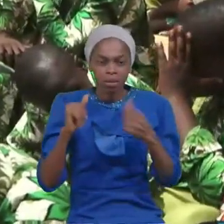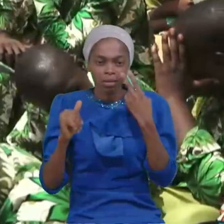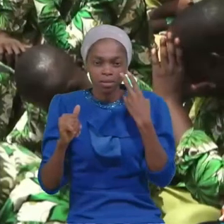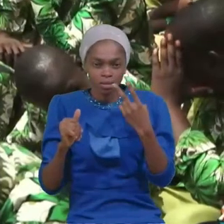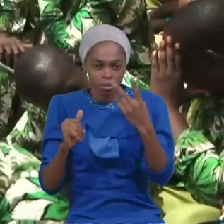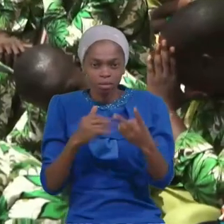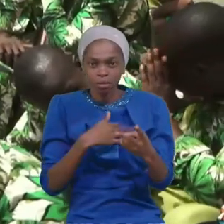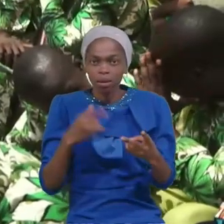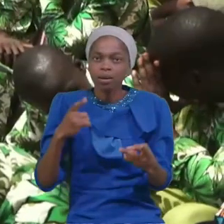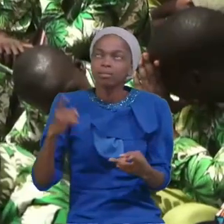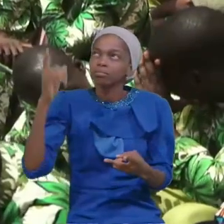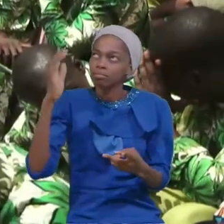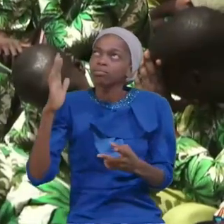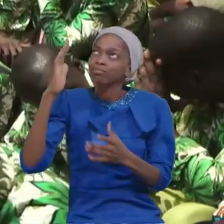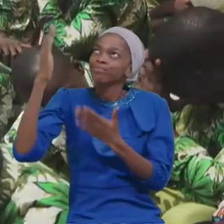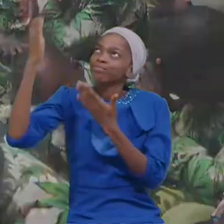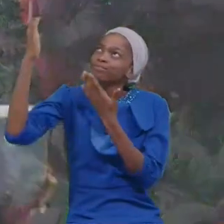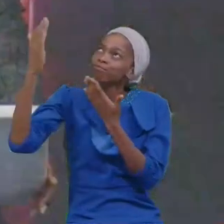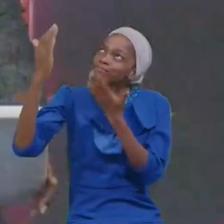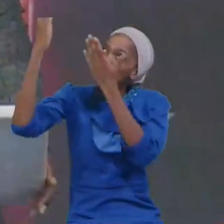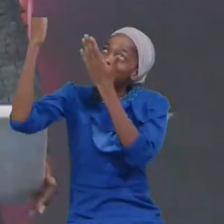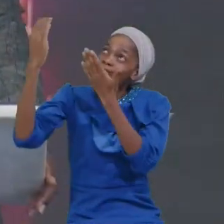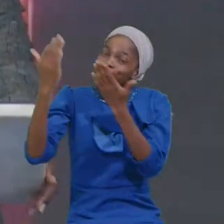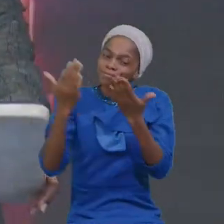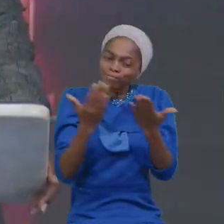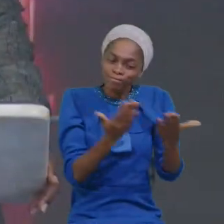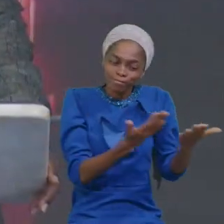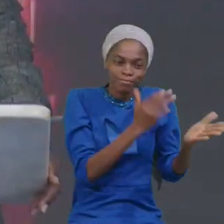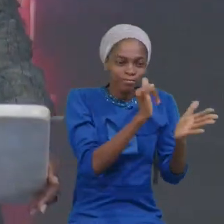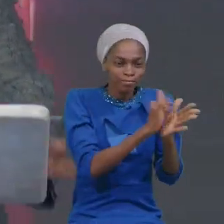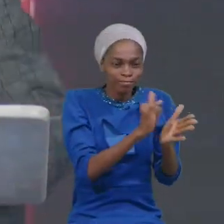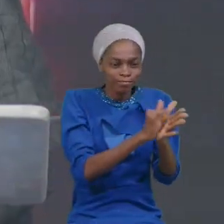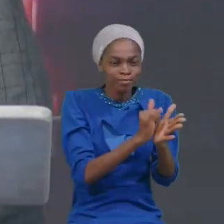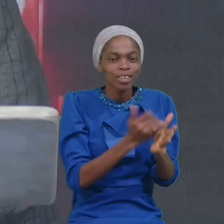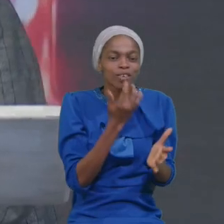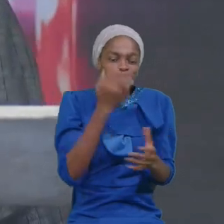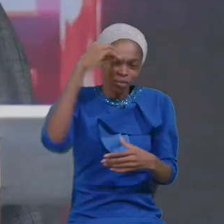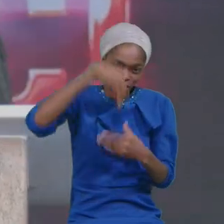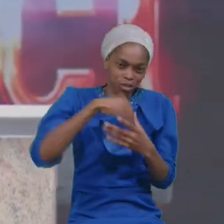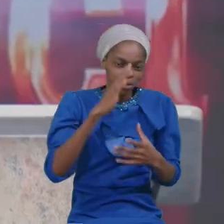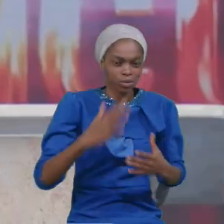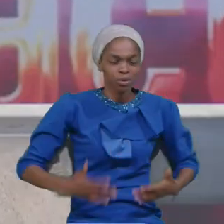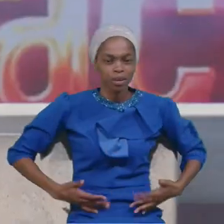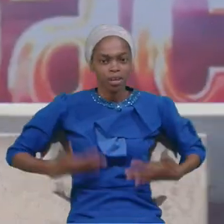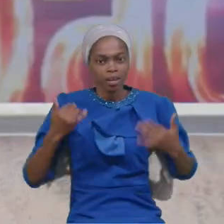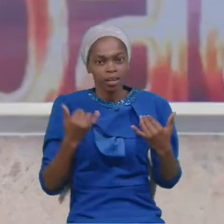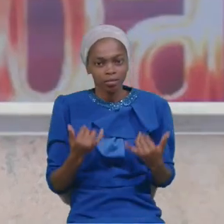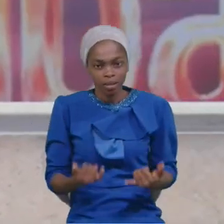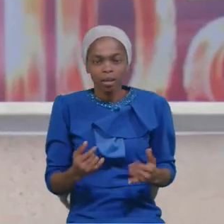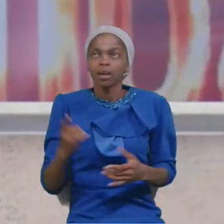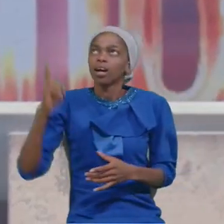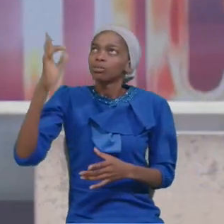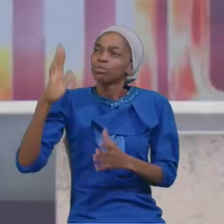life right now. He brings the grace into your life right now. And he brings